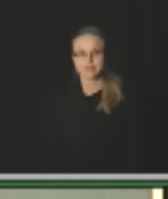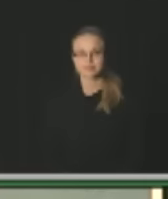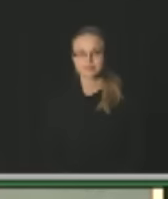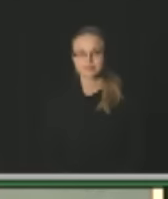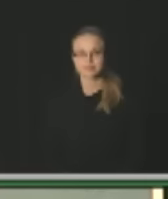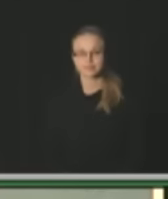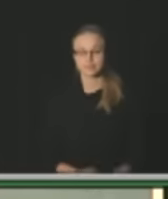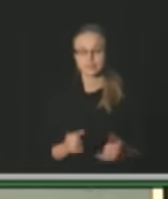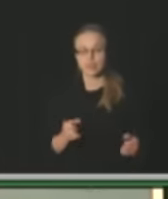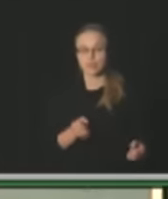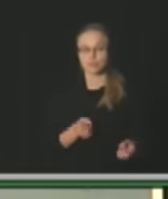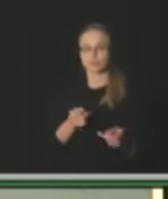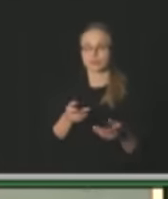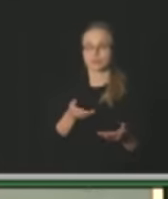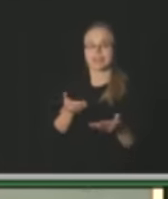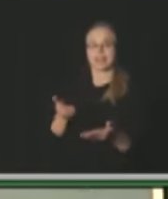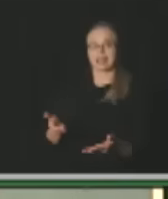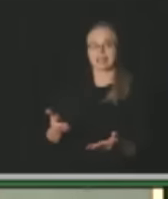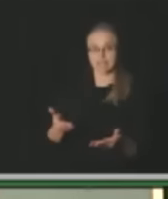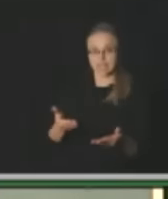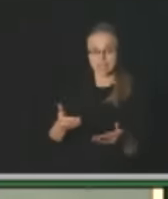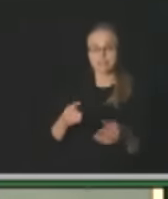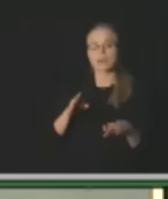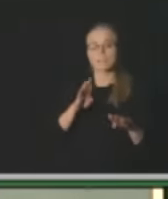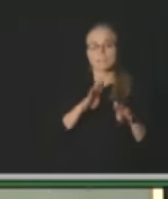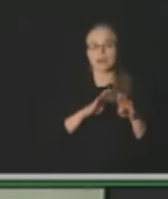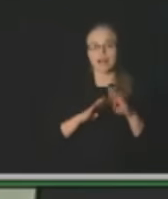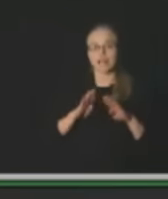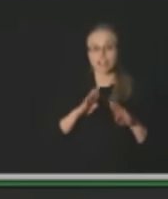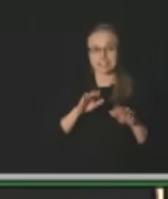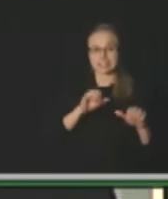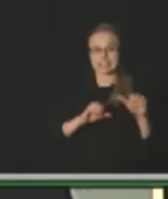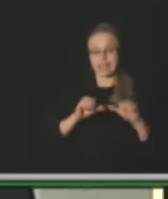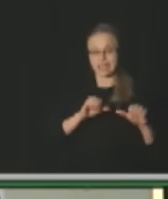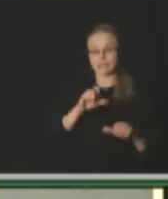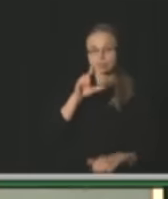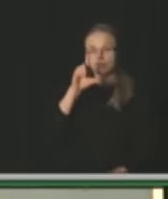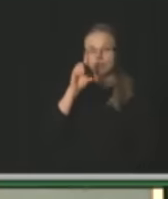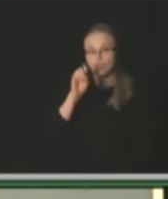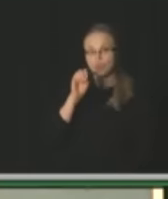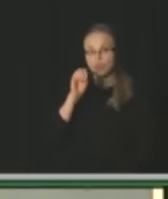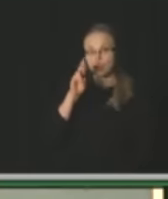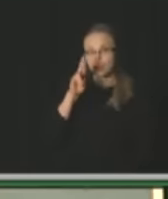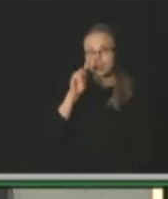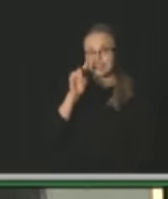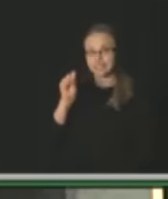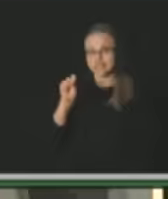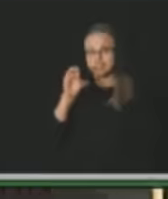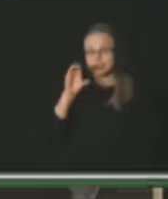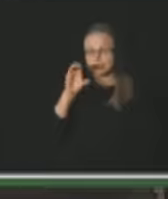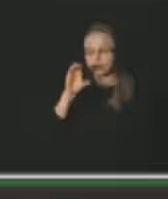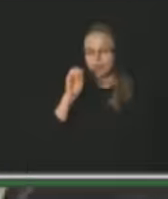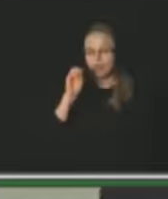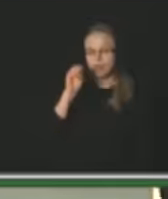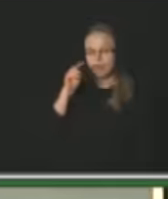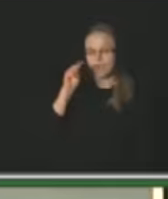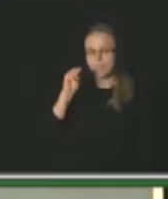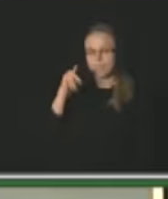Now presenting the candidates from the Department of Biological Sciences, Lourdes Camberos.